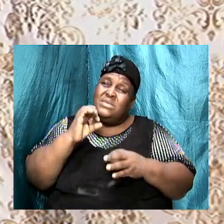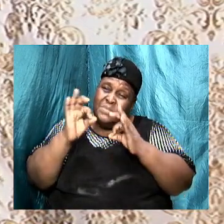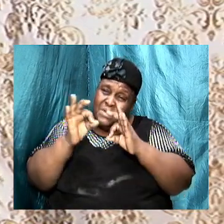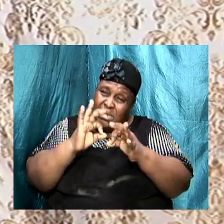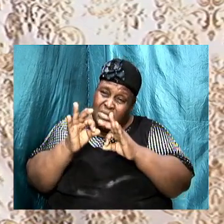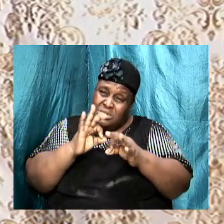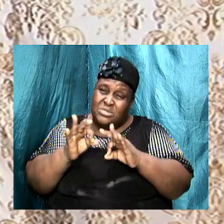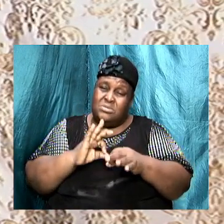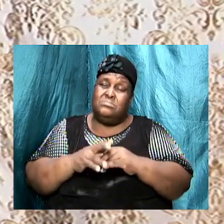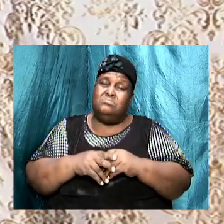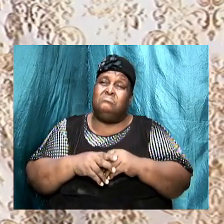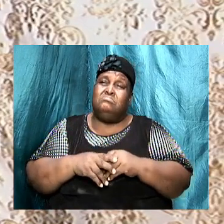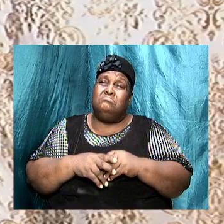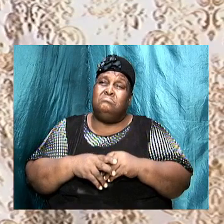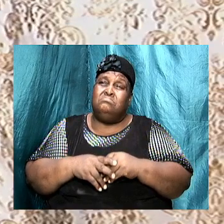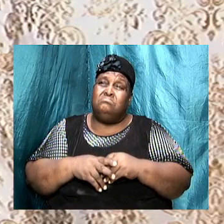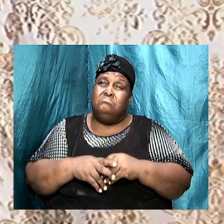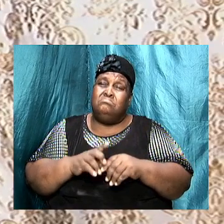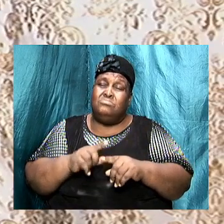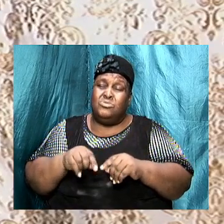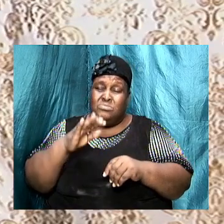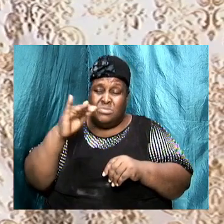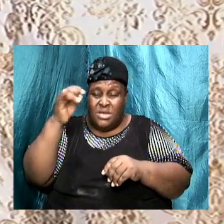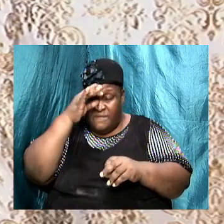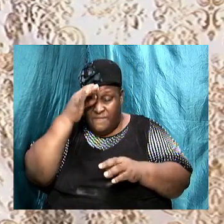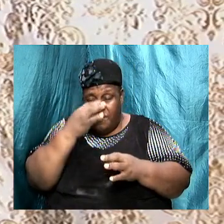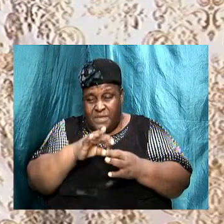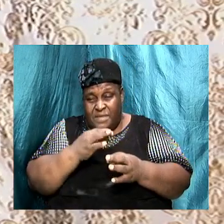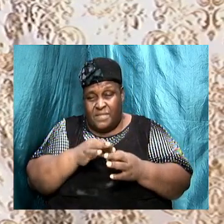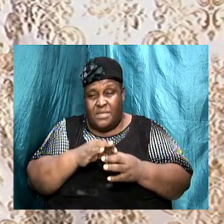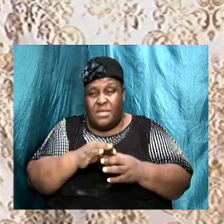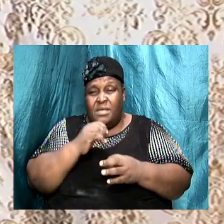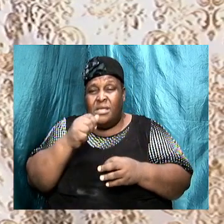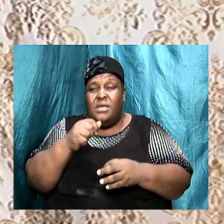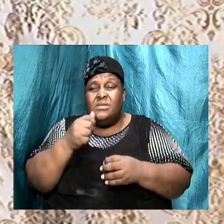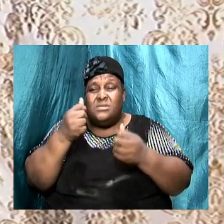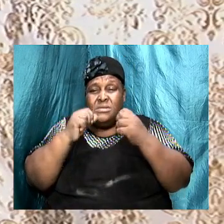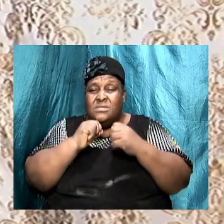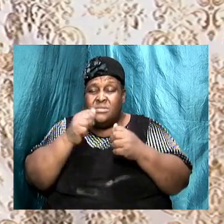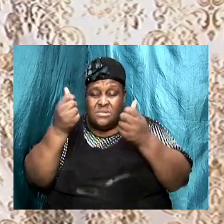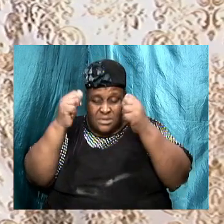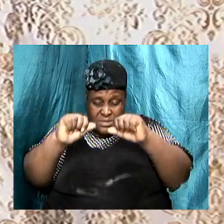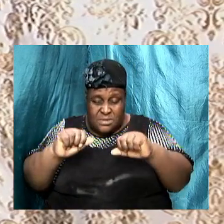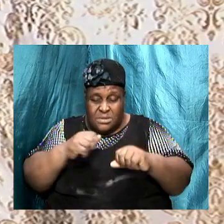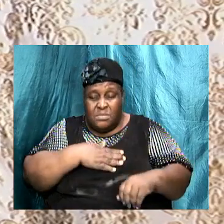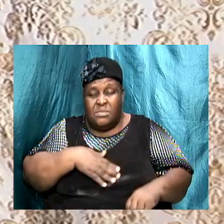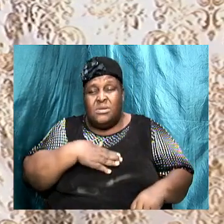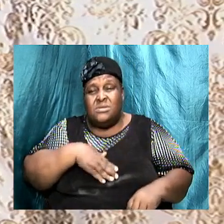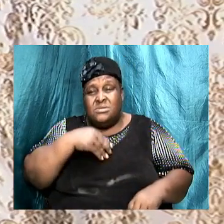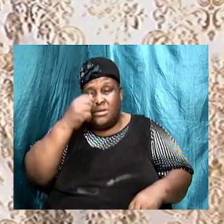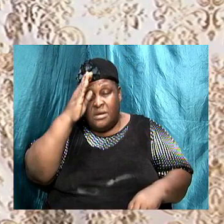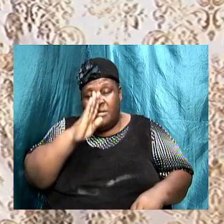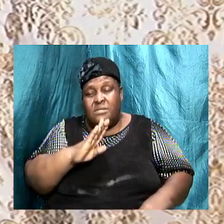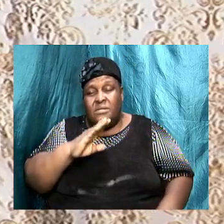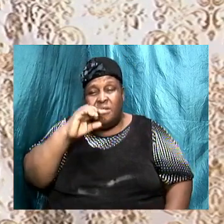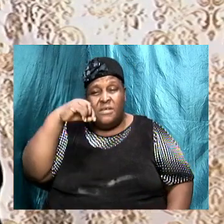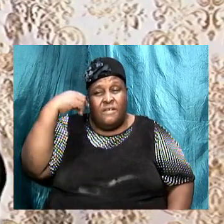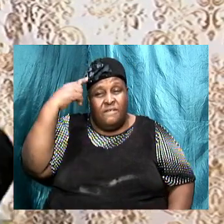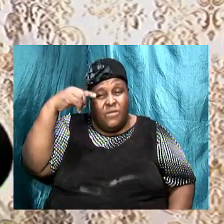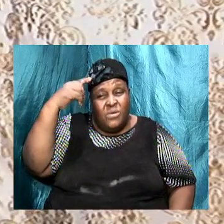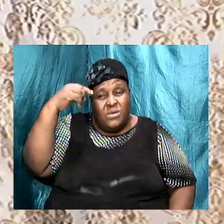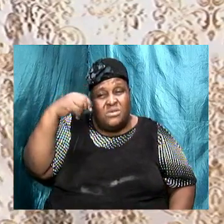But it's by faith. Without faith, it is impossible to please God. The foolishness of God.